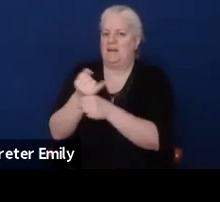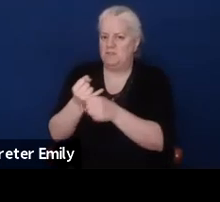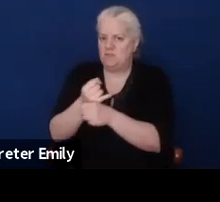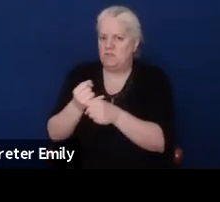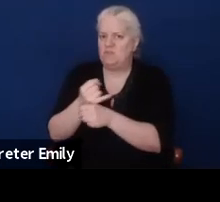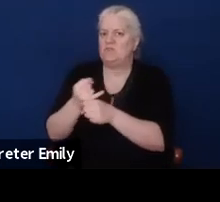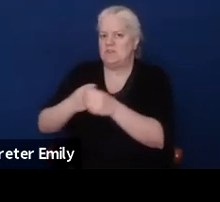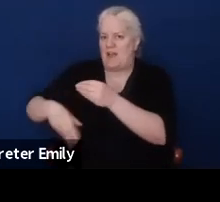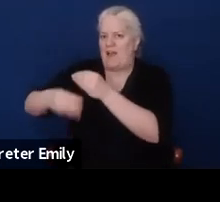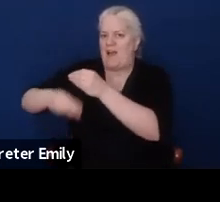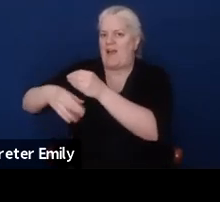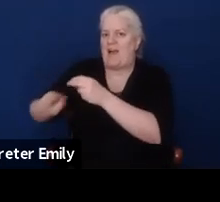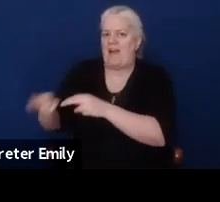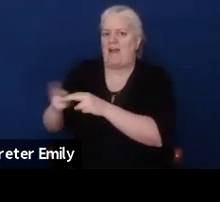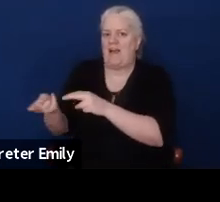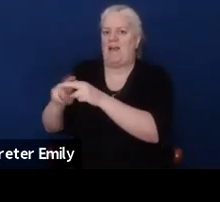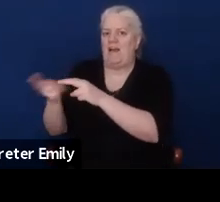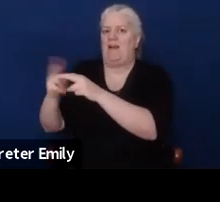save